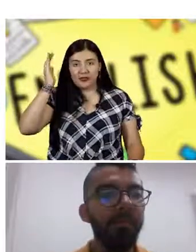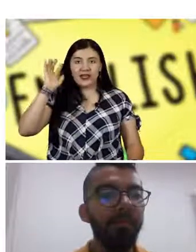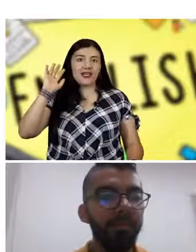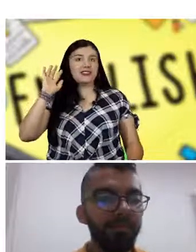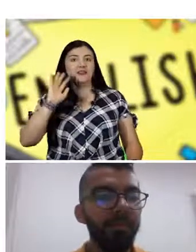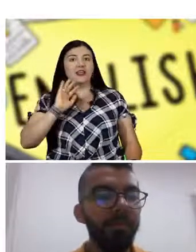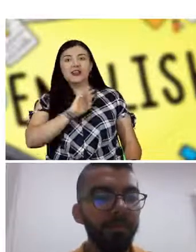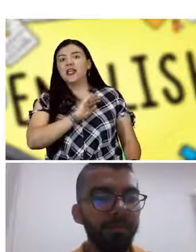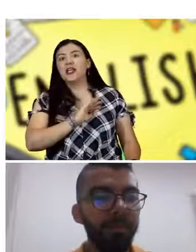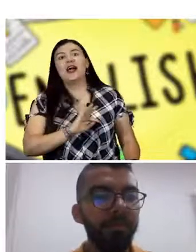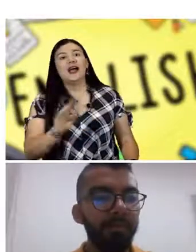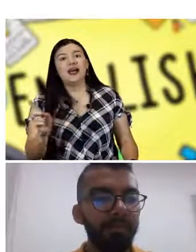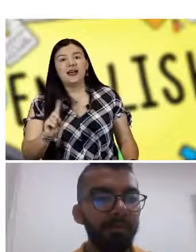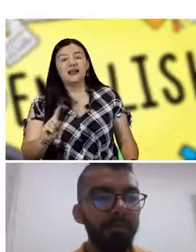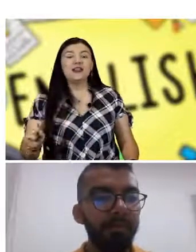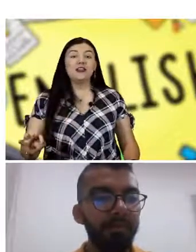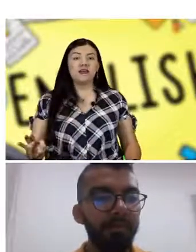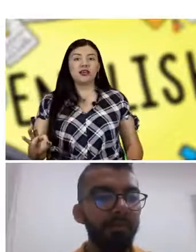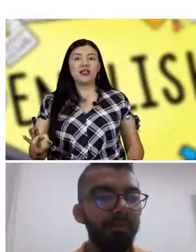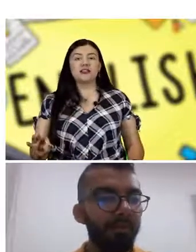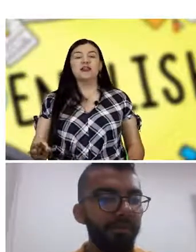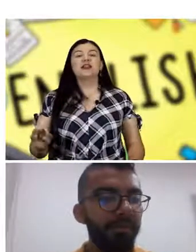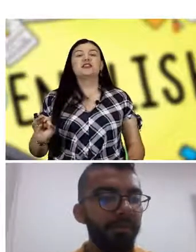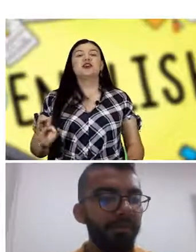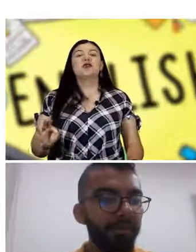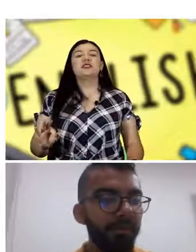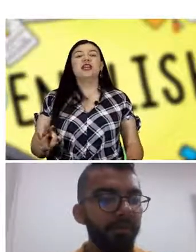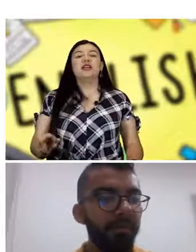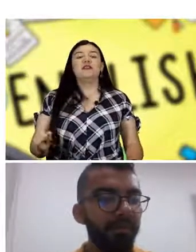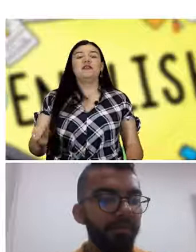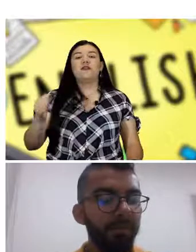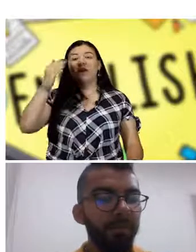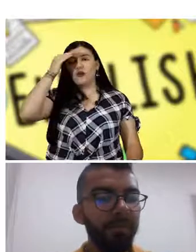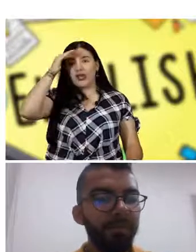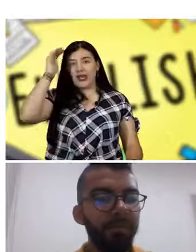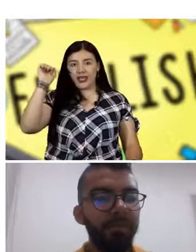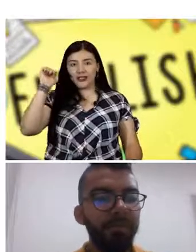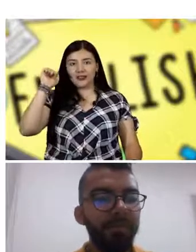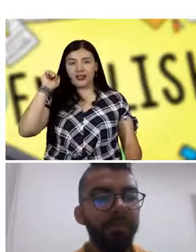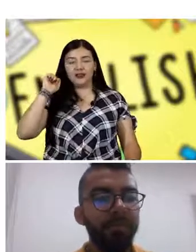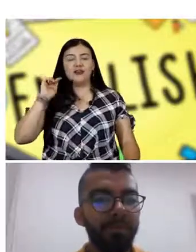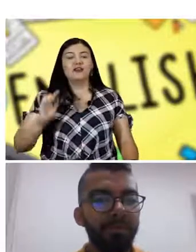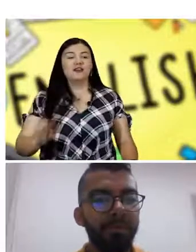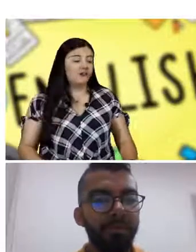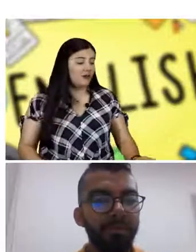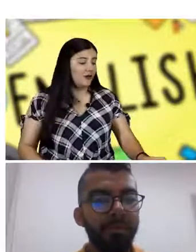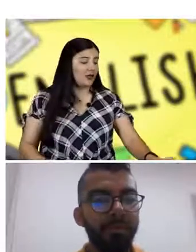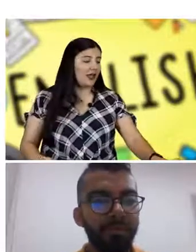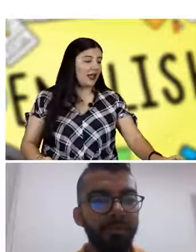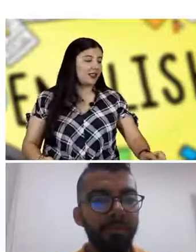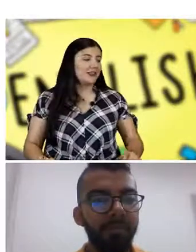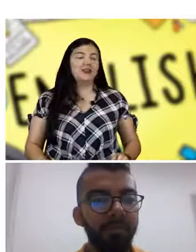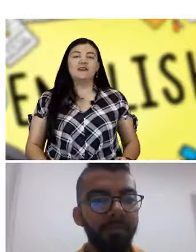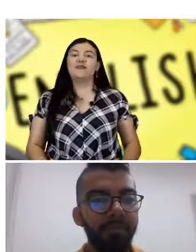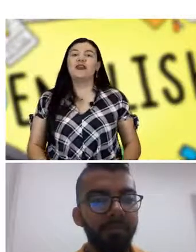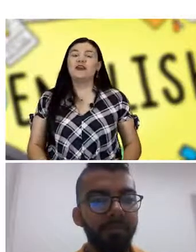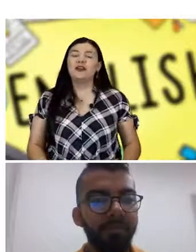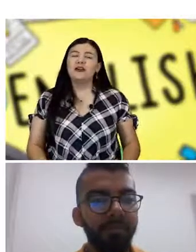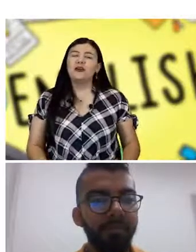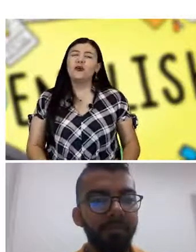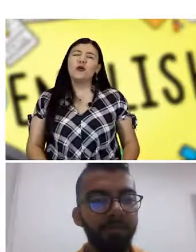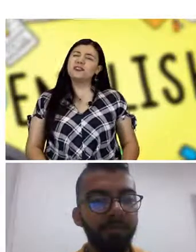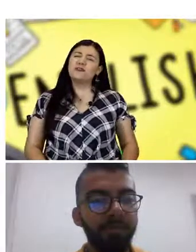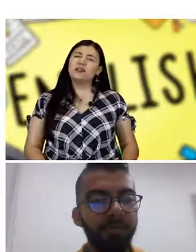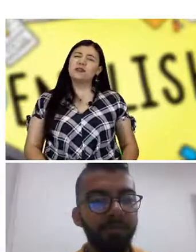front, para decir frente. Incorrect. So we say forehead, okay? Forehead.